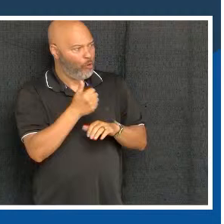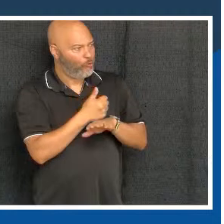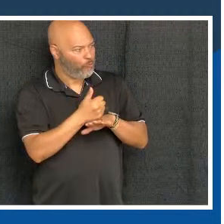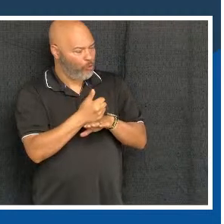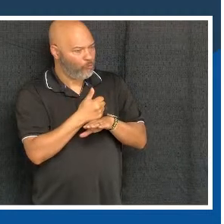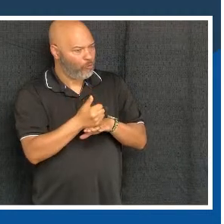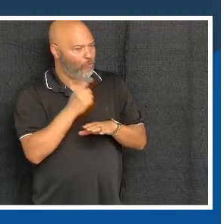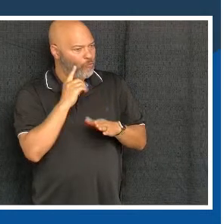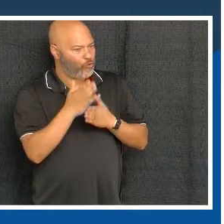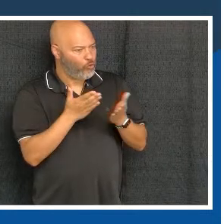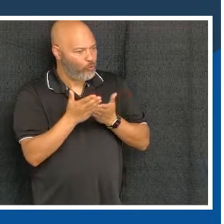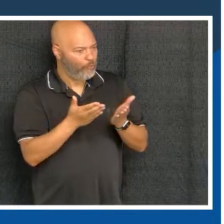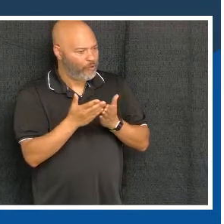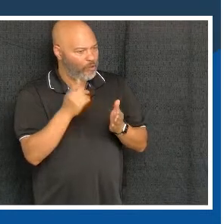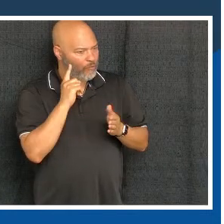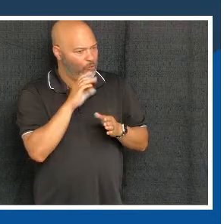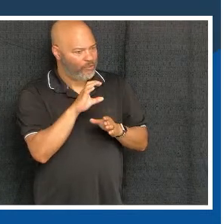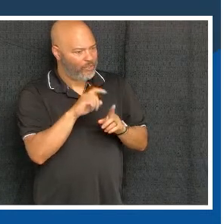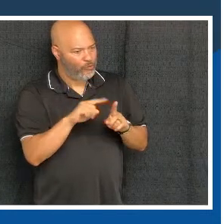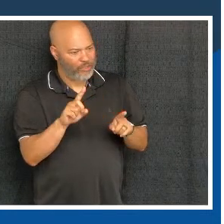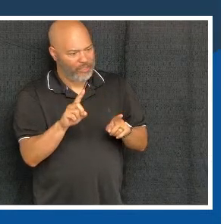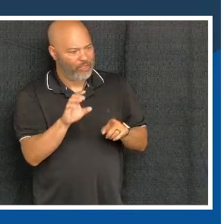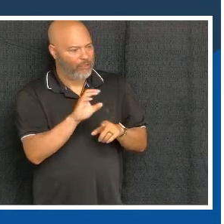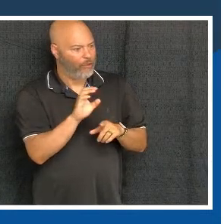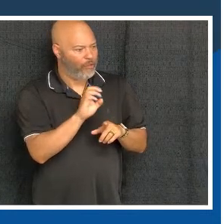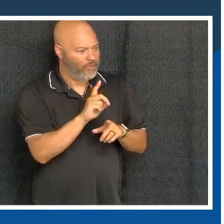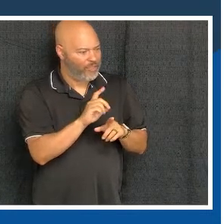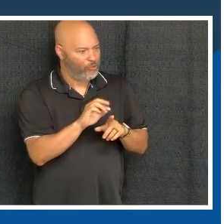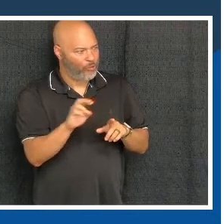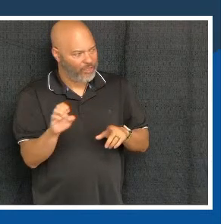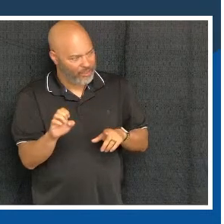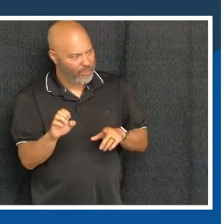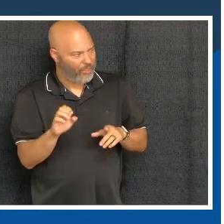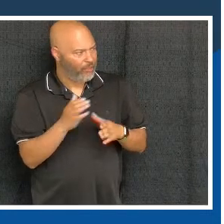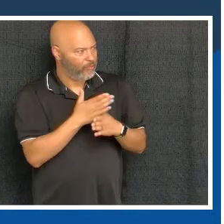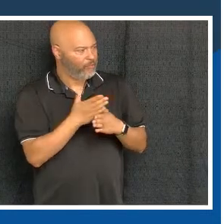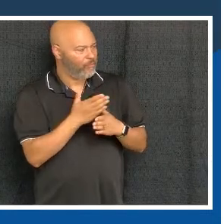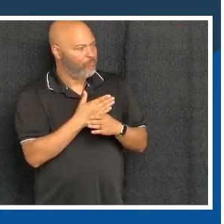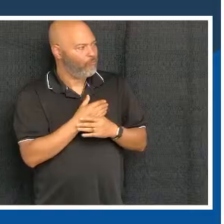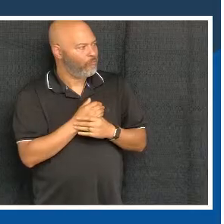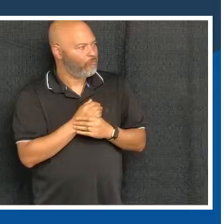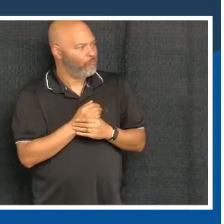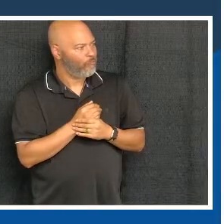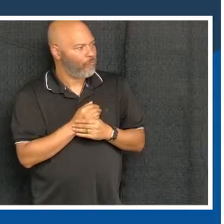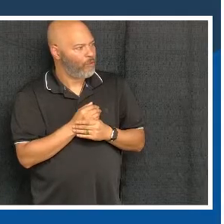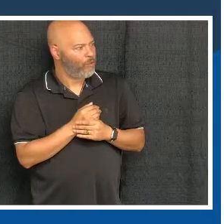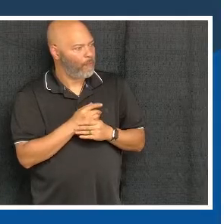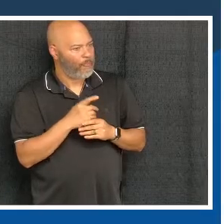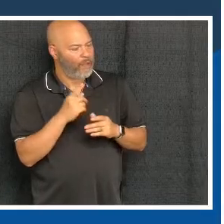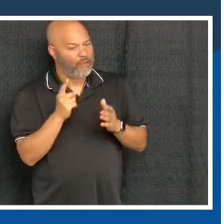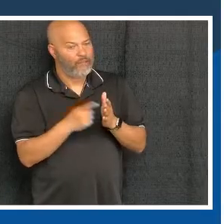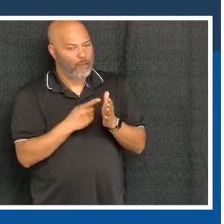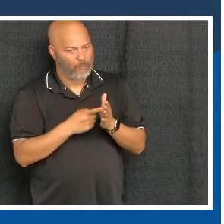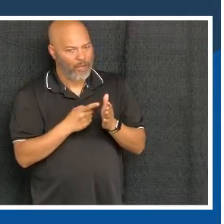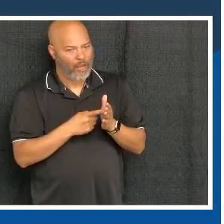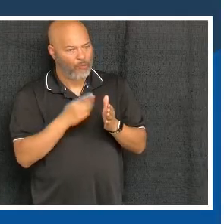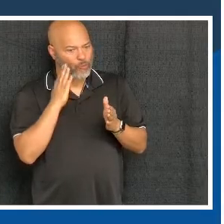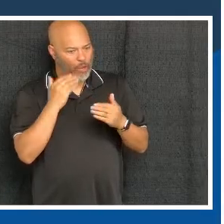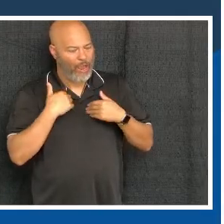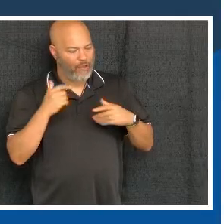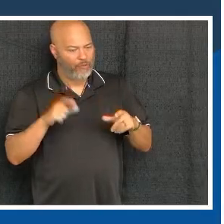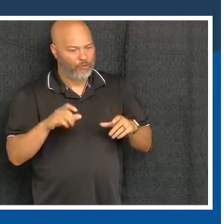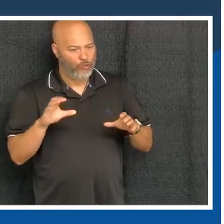in services from maybe a C to a D or D to an E out there. So the applicants sometimes will have to do some